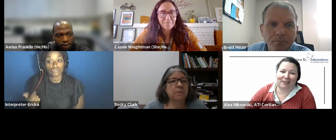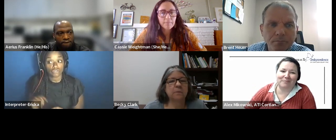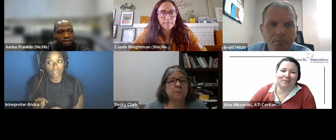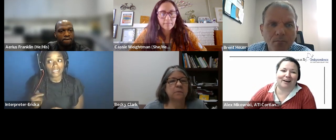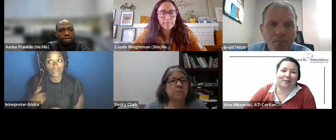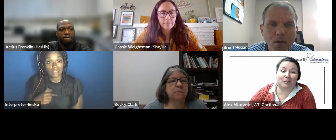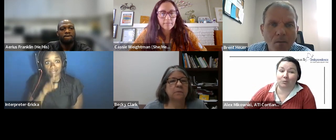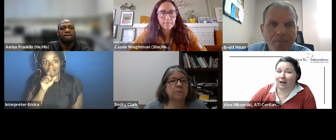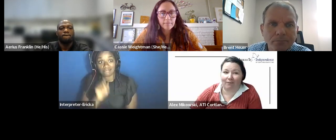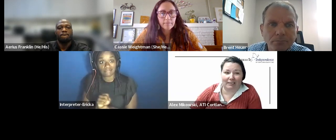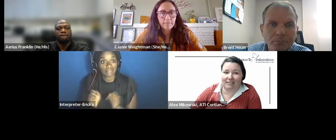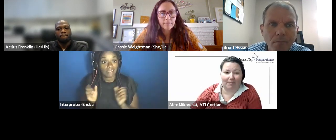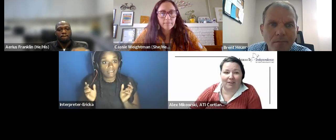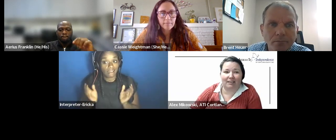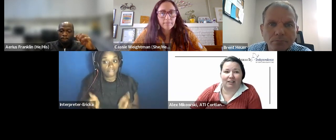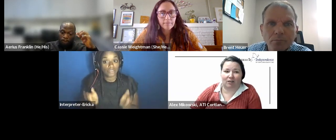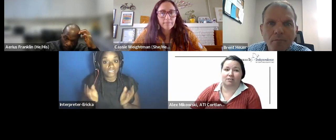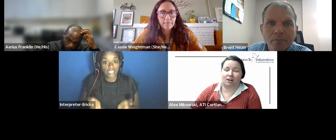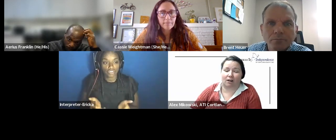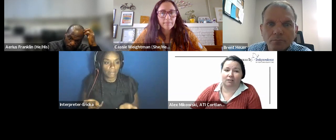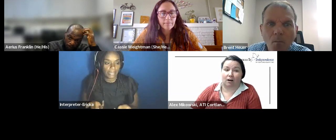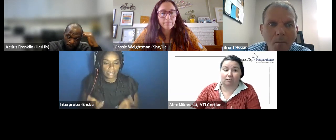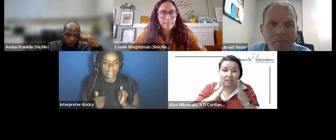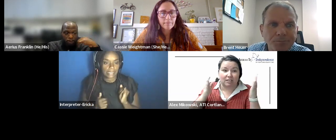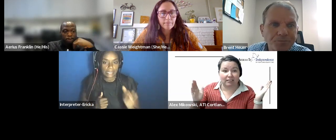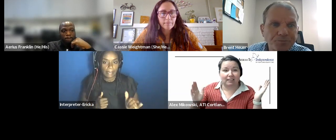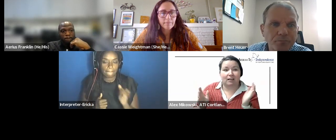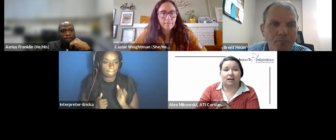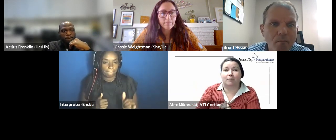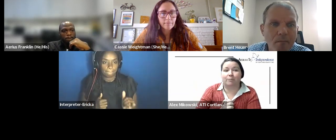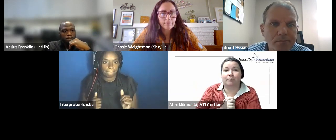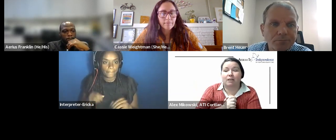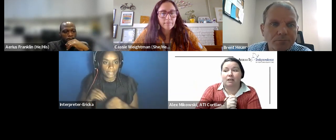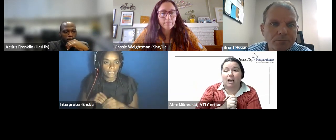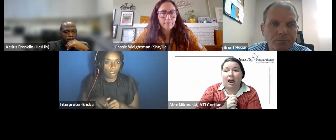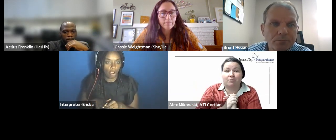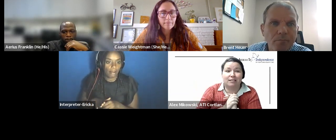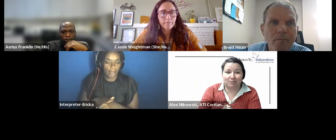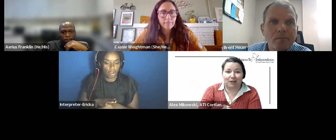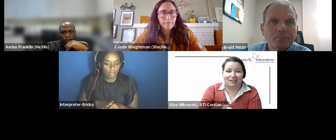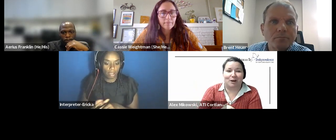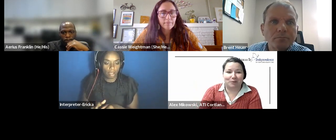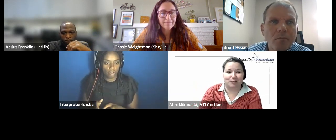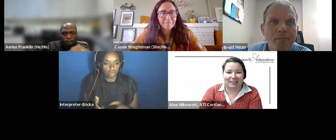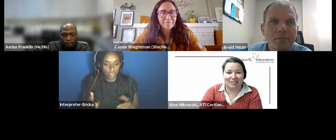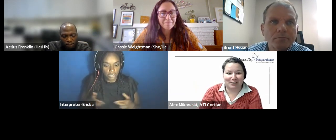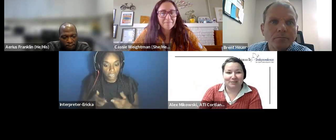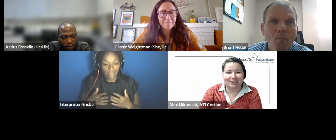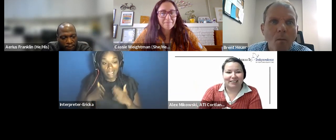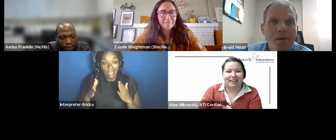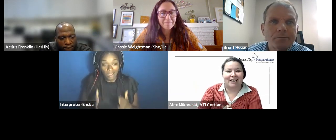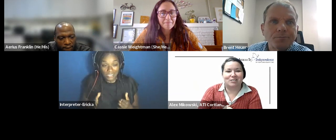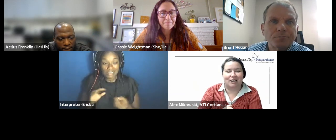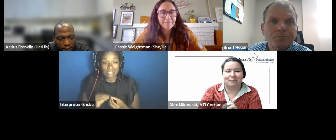conversations with them, because we're having the same thing that across our region. Housing is one of the #1